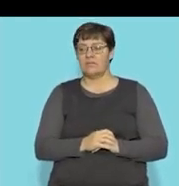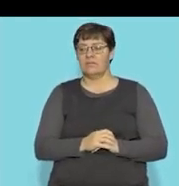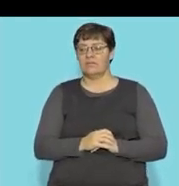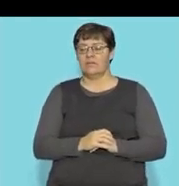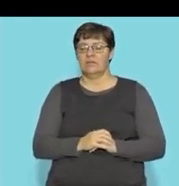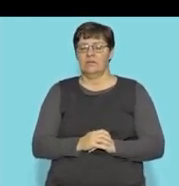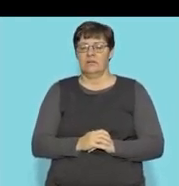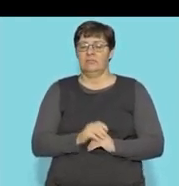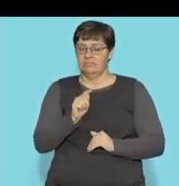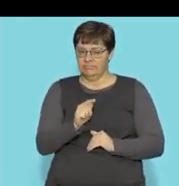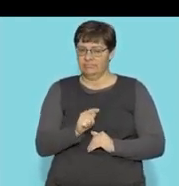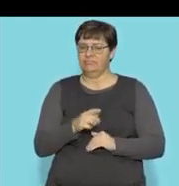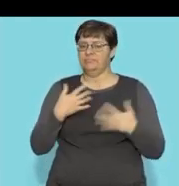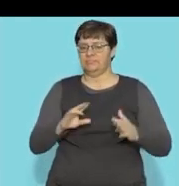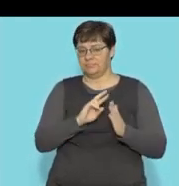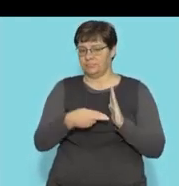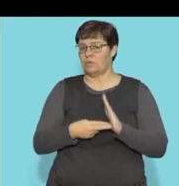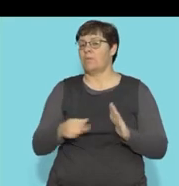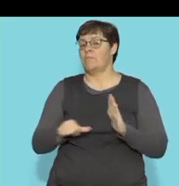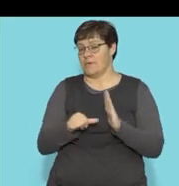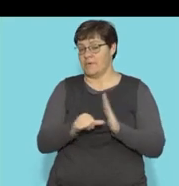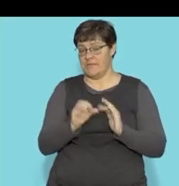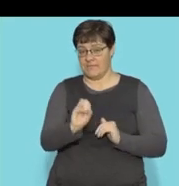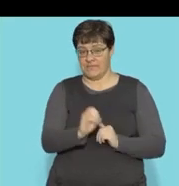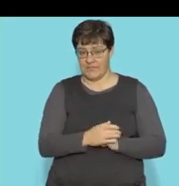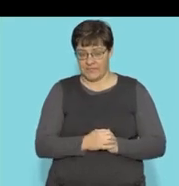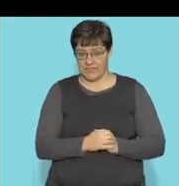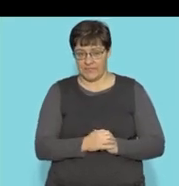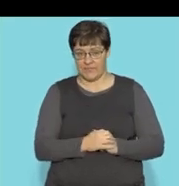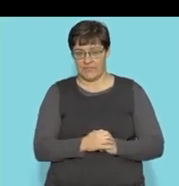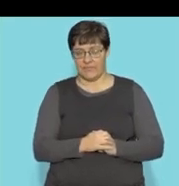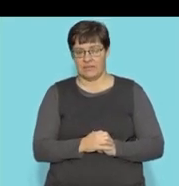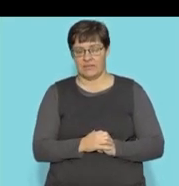a big role on this calculation. Great.